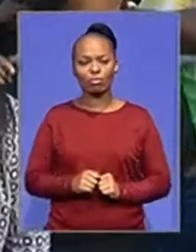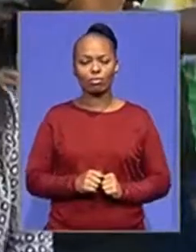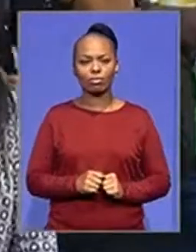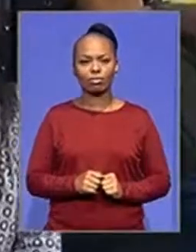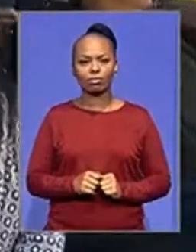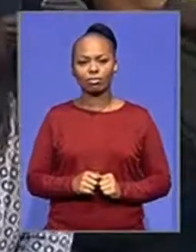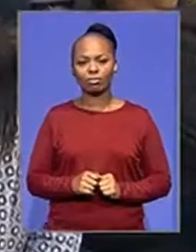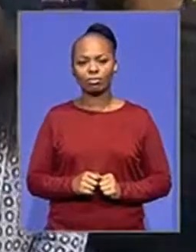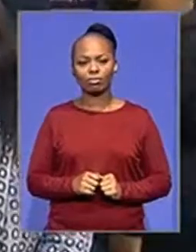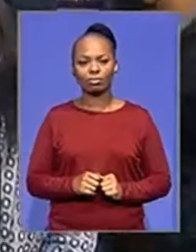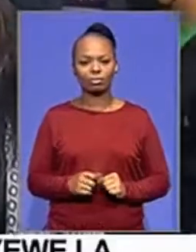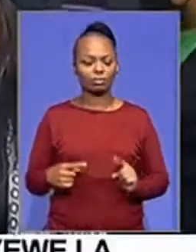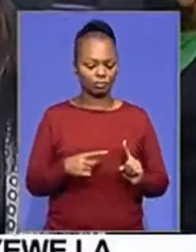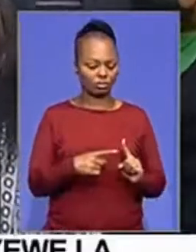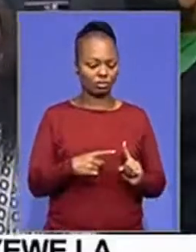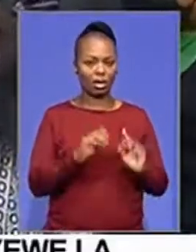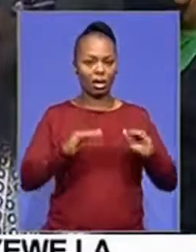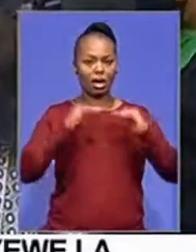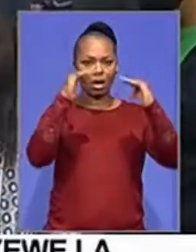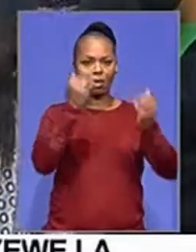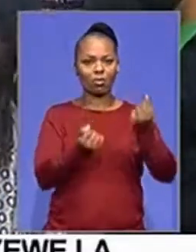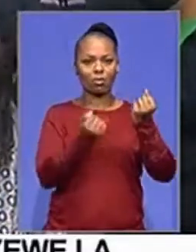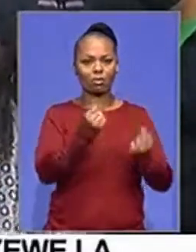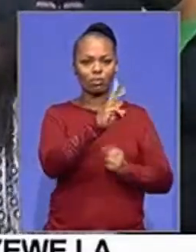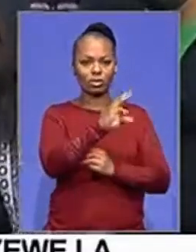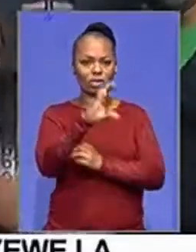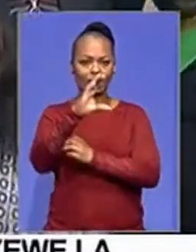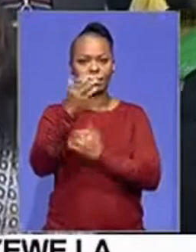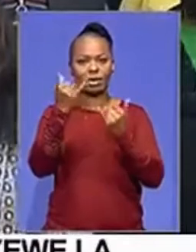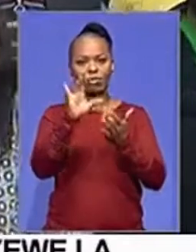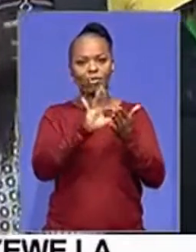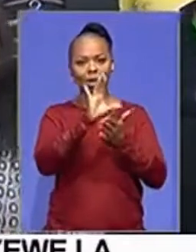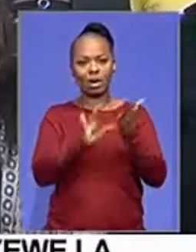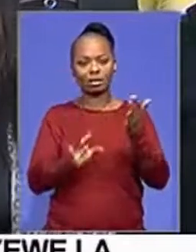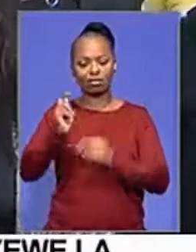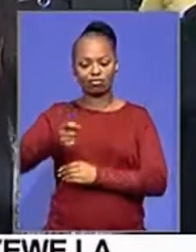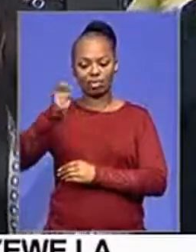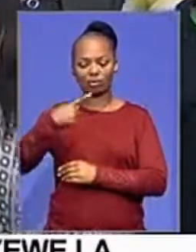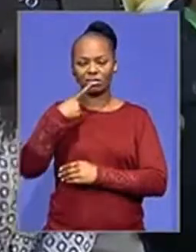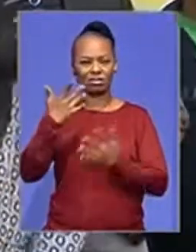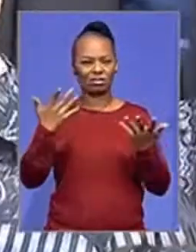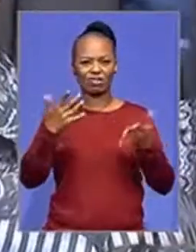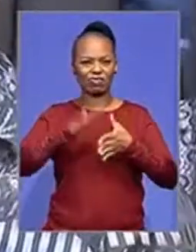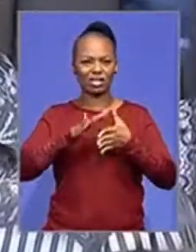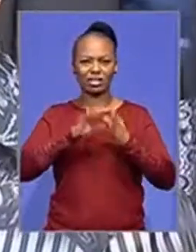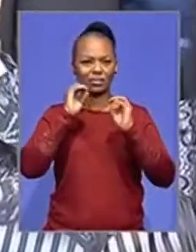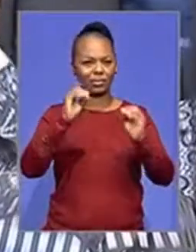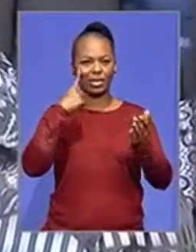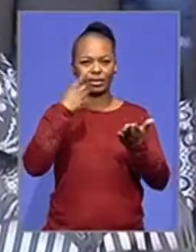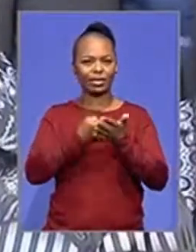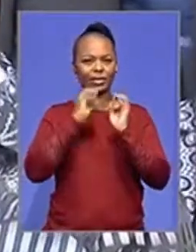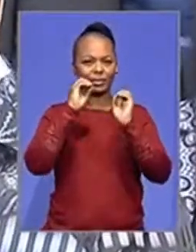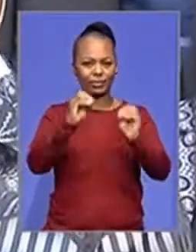Mopresidente wa baahlodi Lekgotleng le phahameng la Western Cape John Hlophe o qhadilwe Nyewe ka ha dintlha tsa bopaki di sa utlwahale. We want to